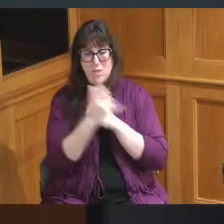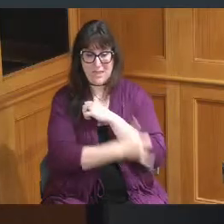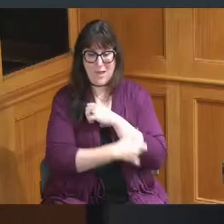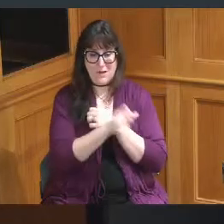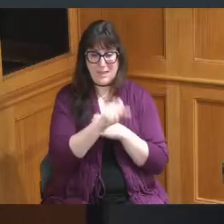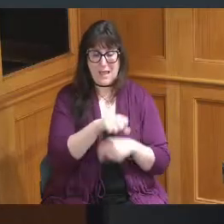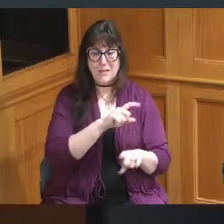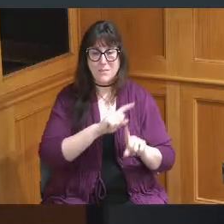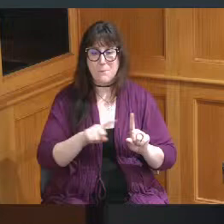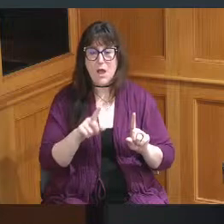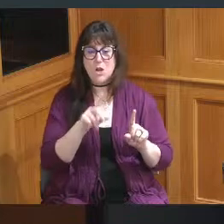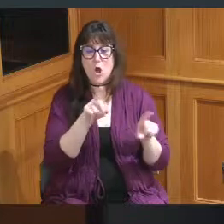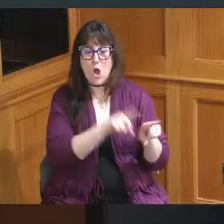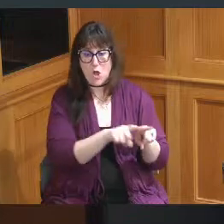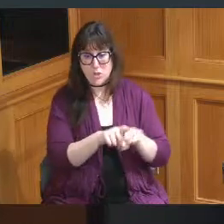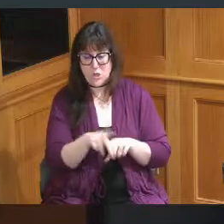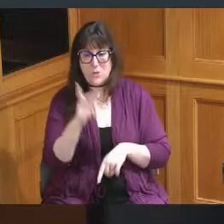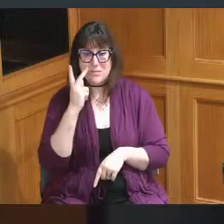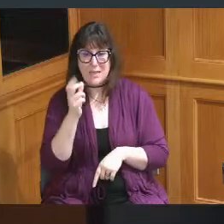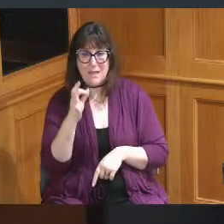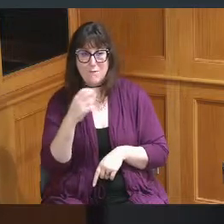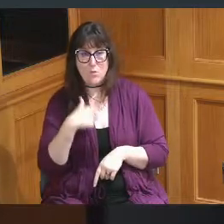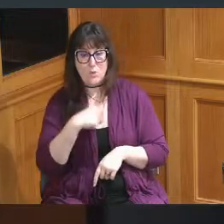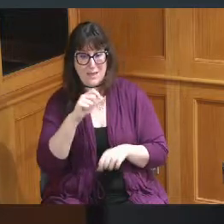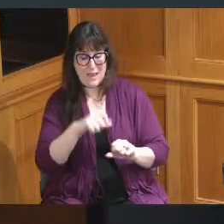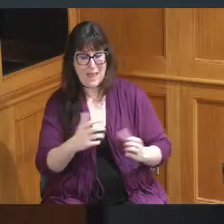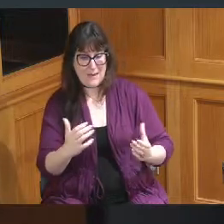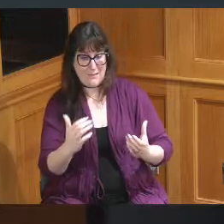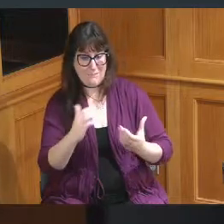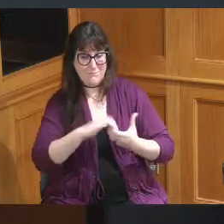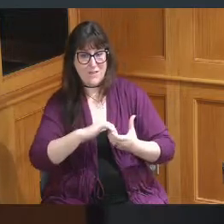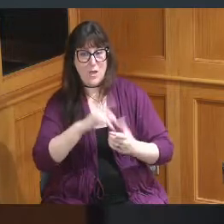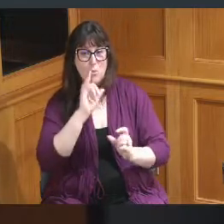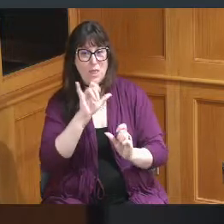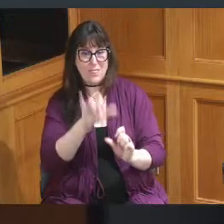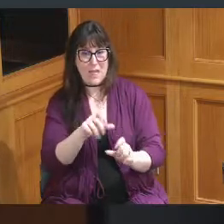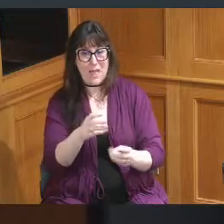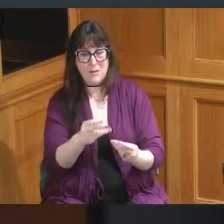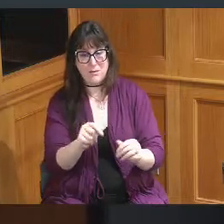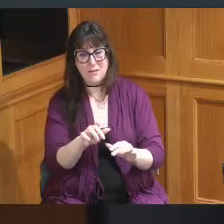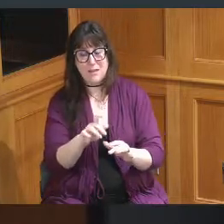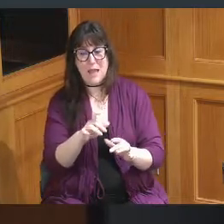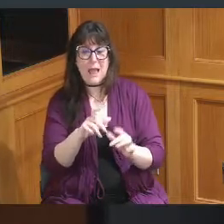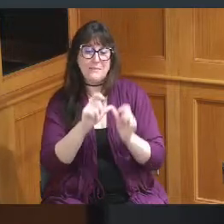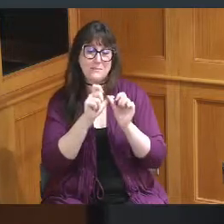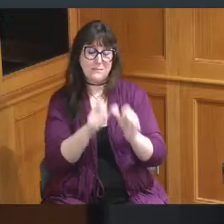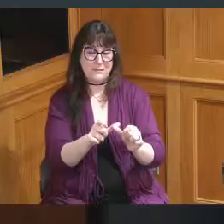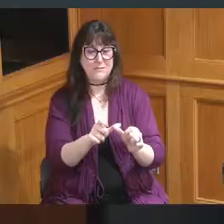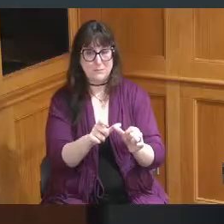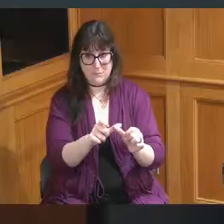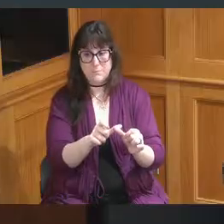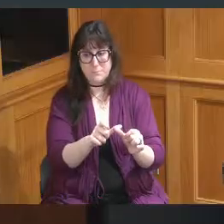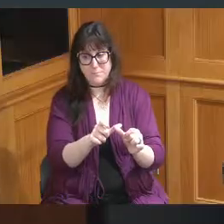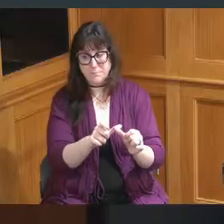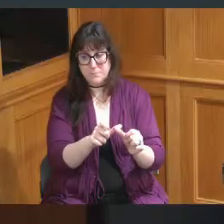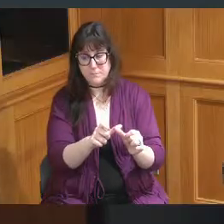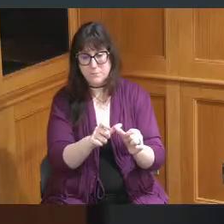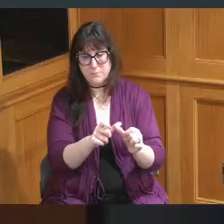also see if we can fit in also the property tax rebate and remain viable